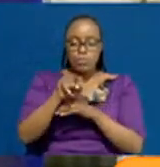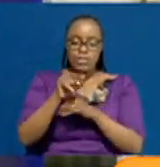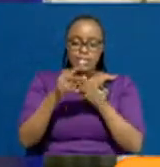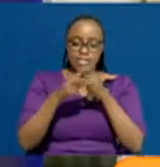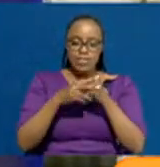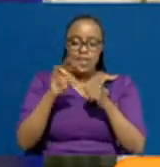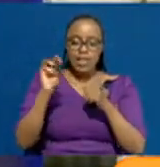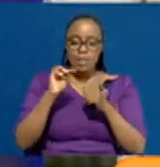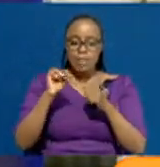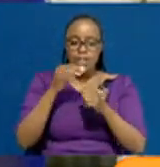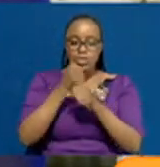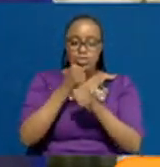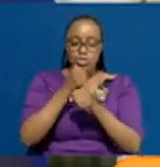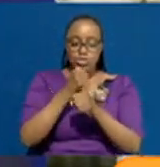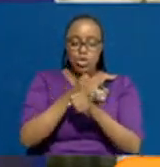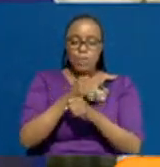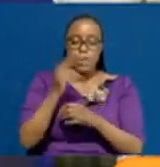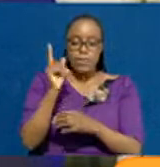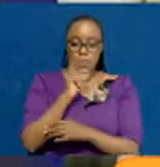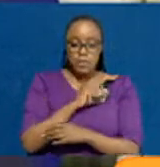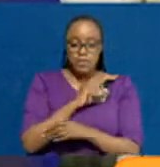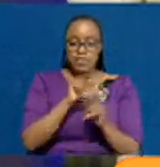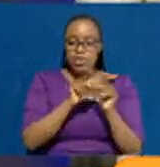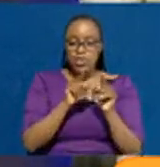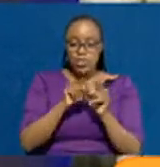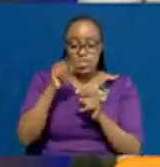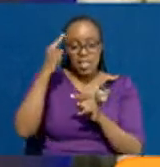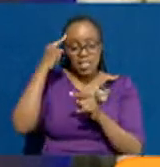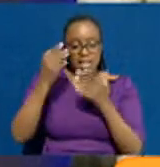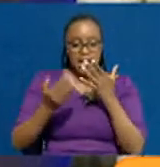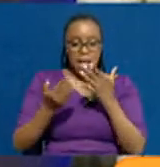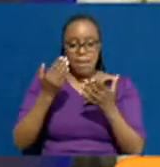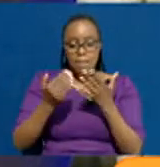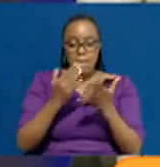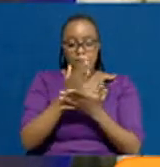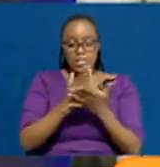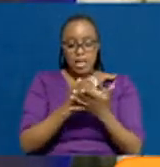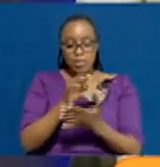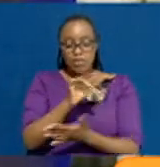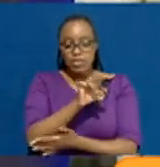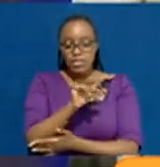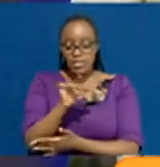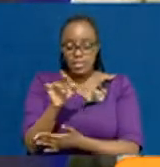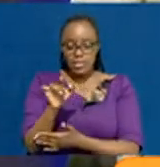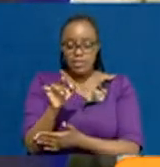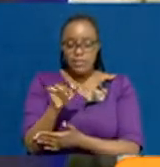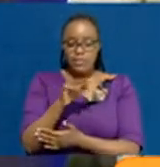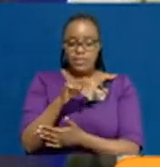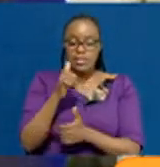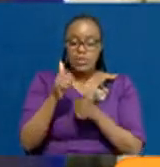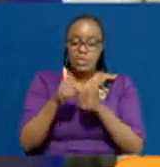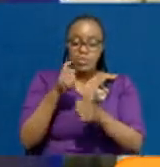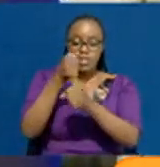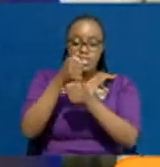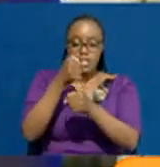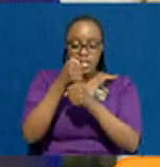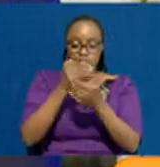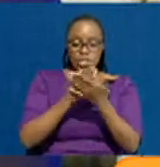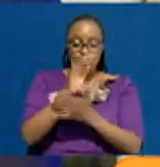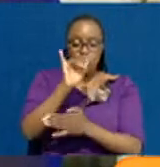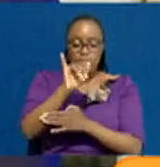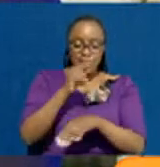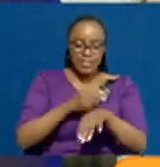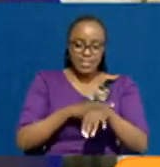million people who lost jobs. They think that maybe some of the measures that were taken during that